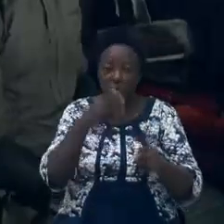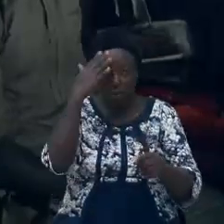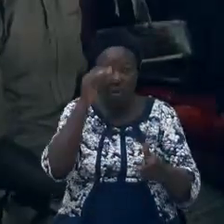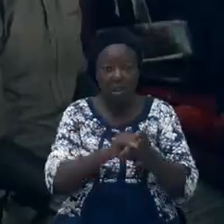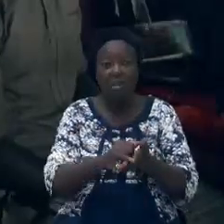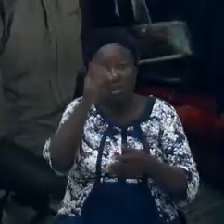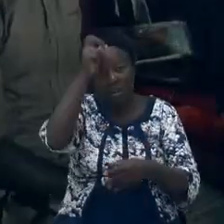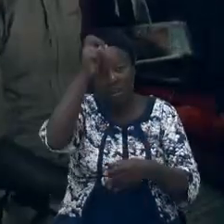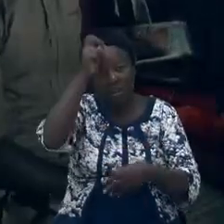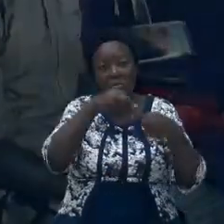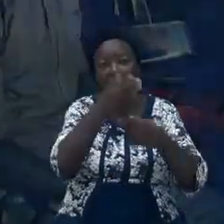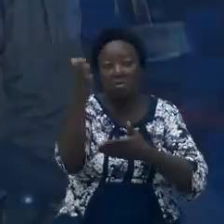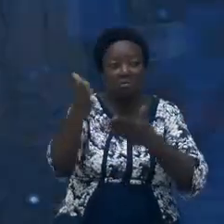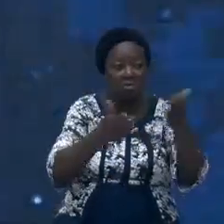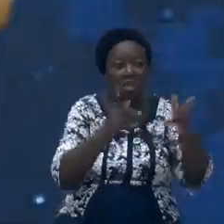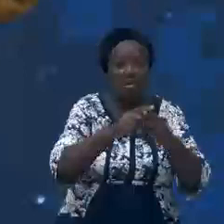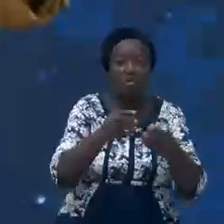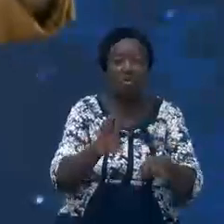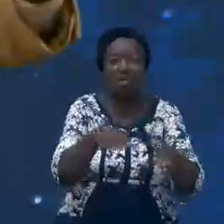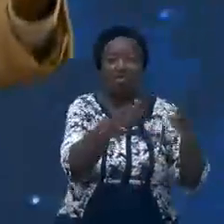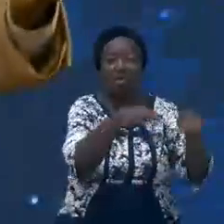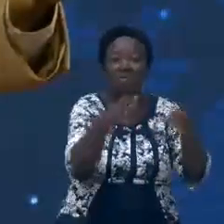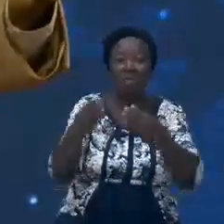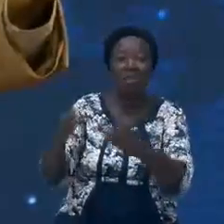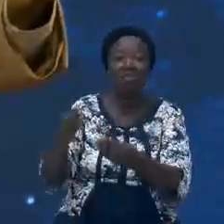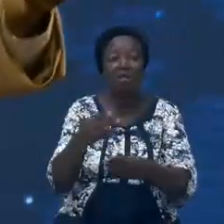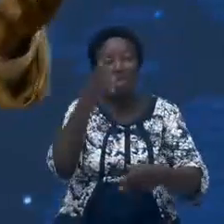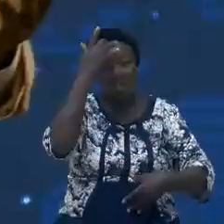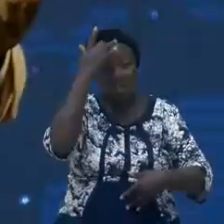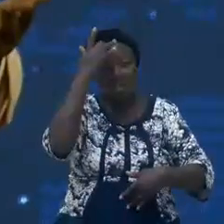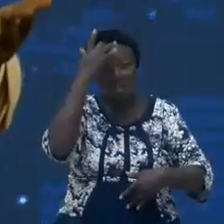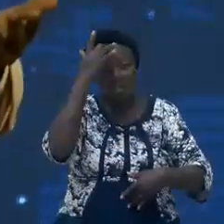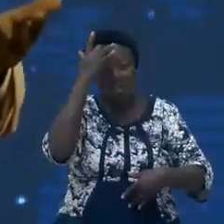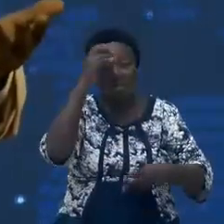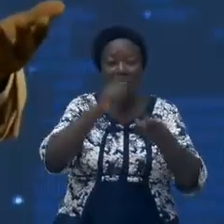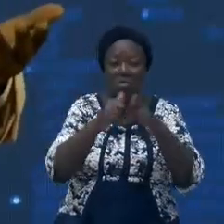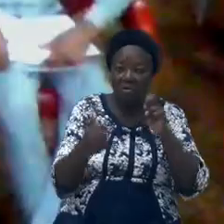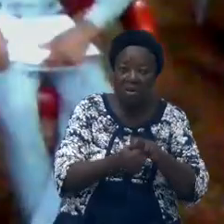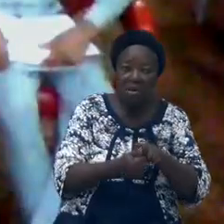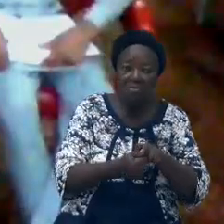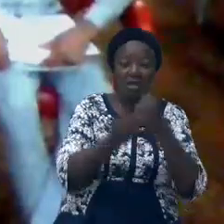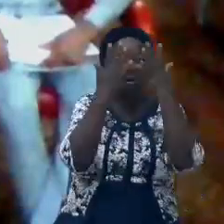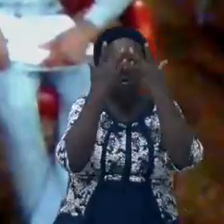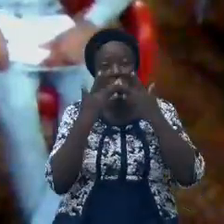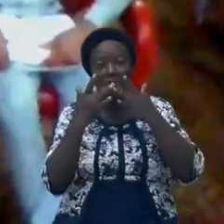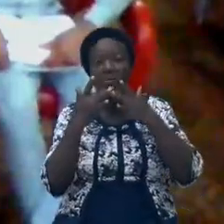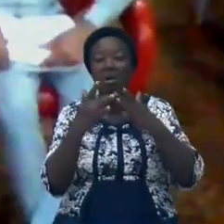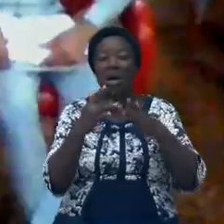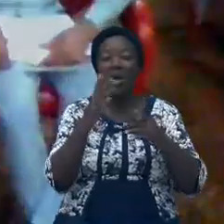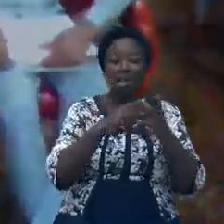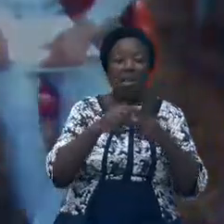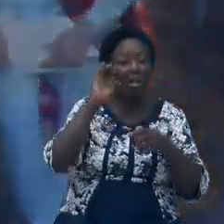Satan goes about distributing sickness, infirmity, and sorrow,